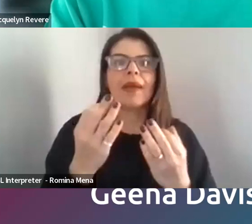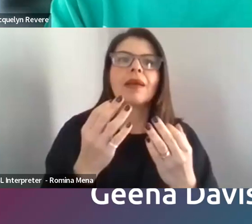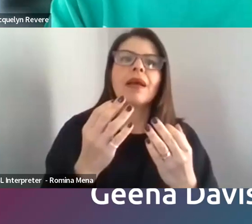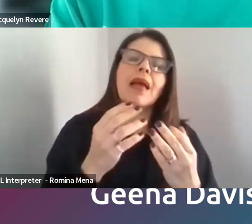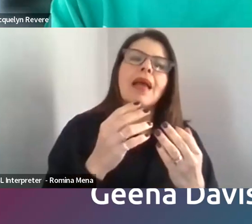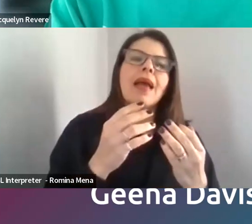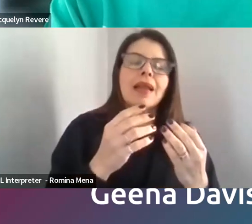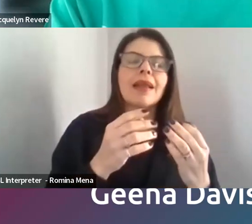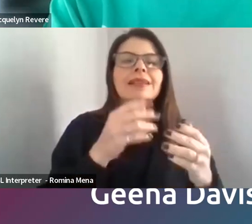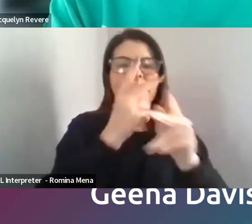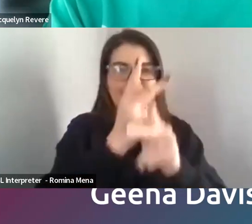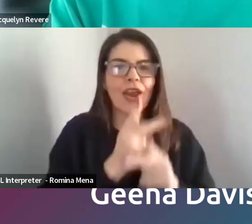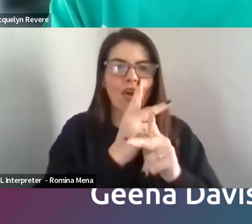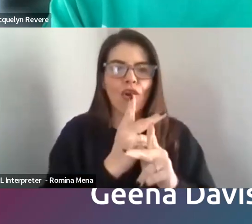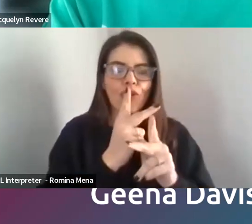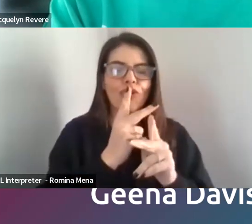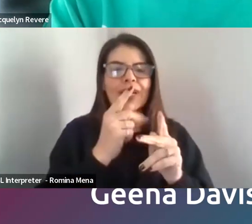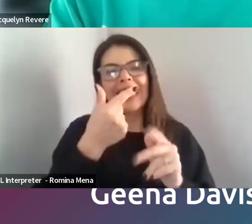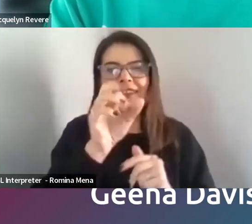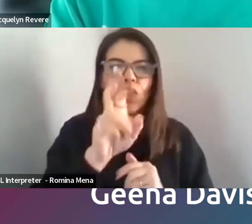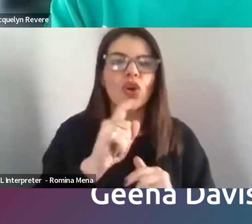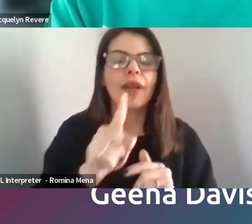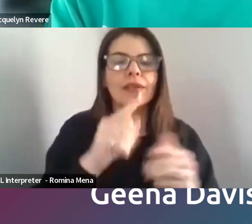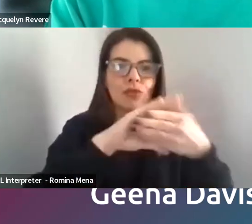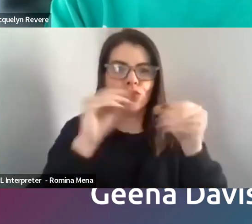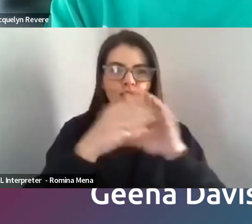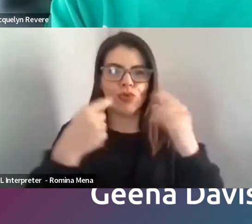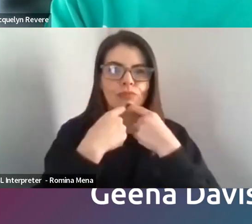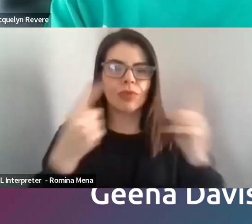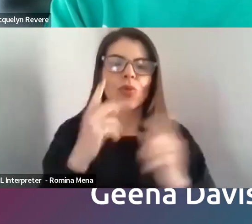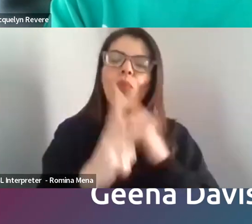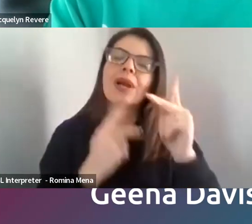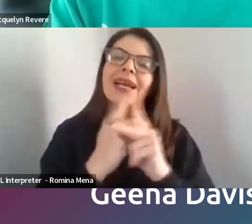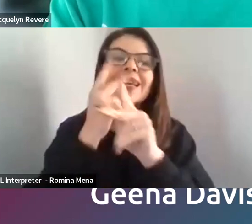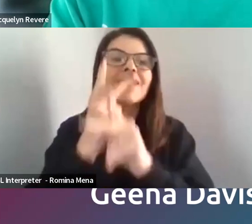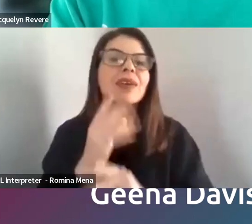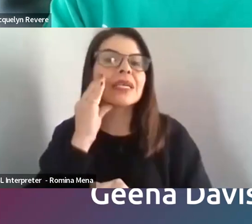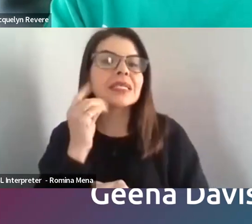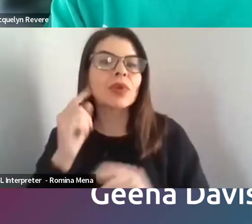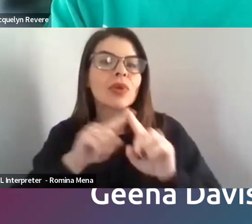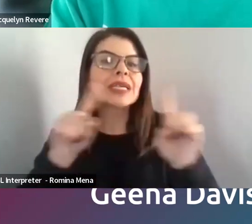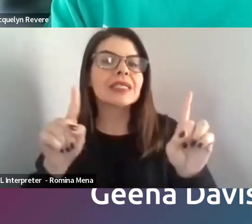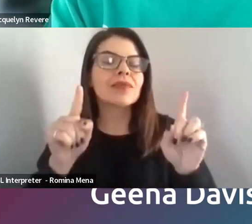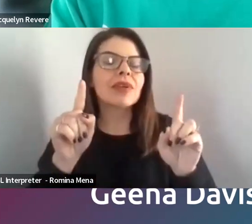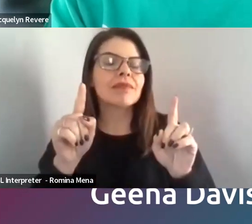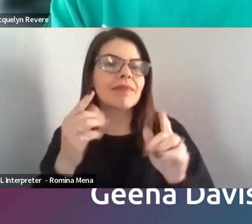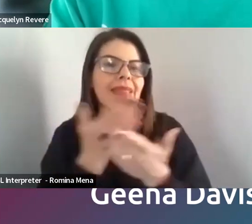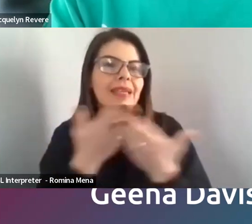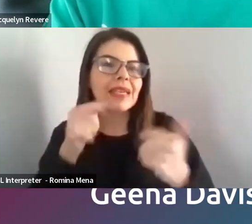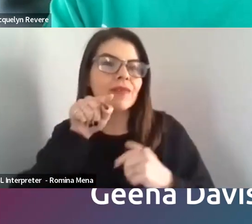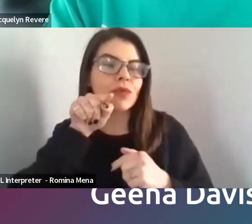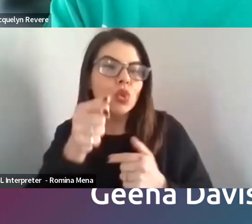and a storyteller, what type of care experiences and dynamics would you like to